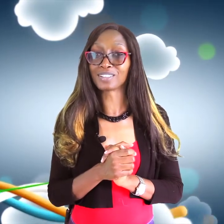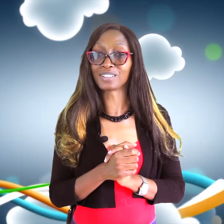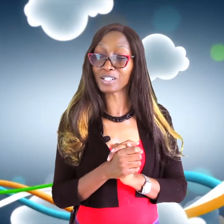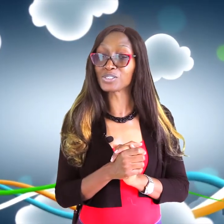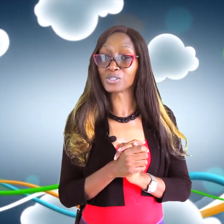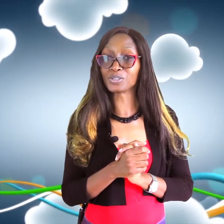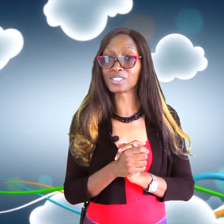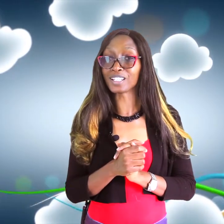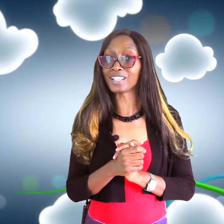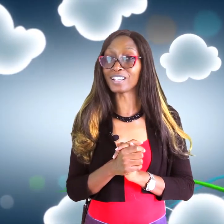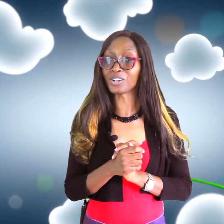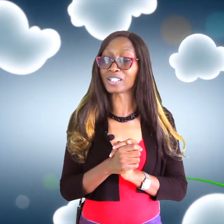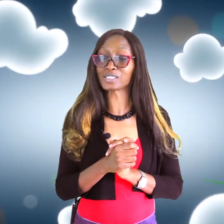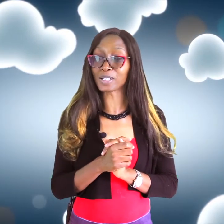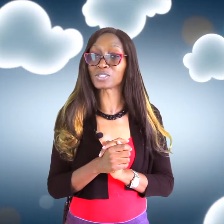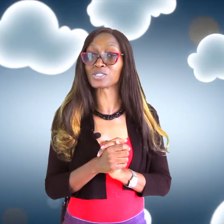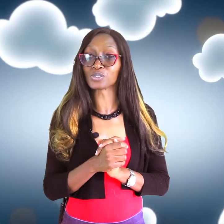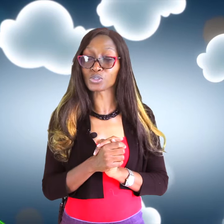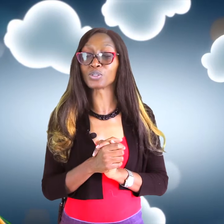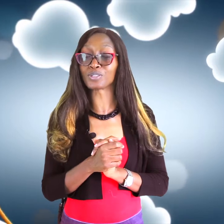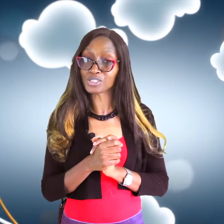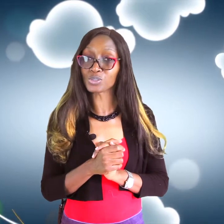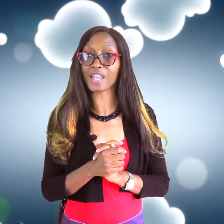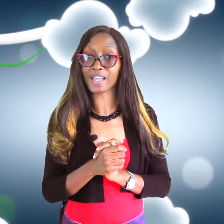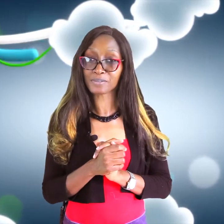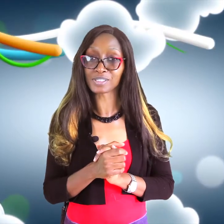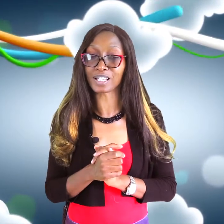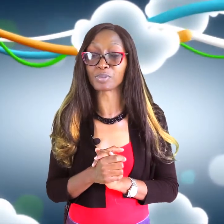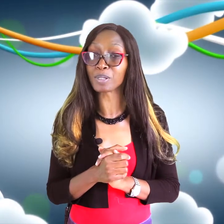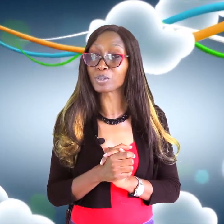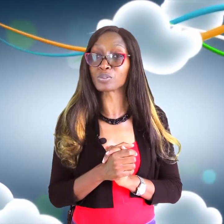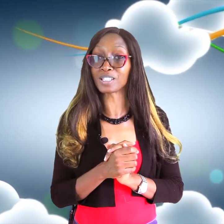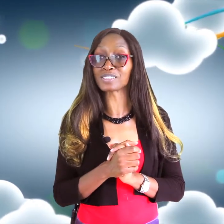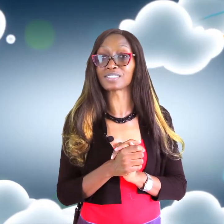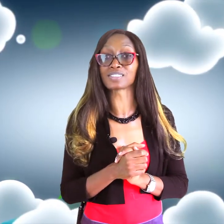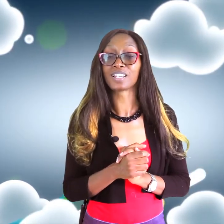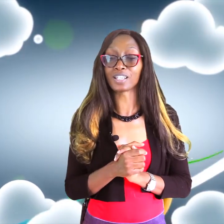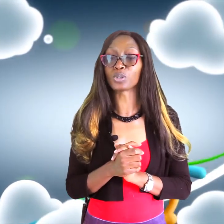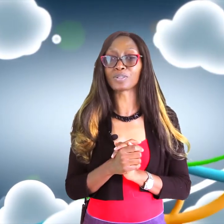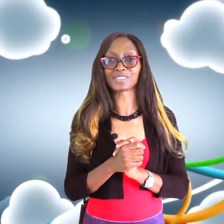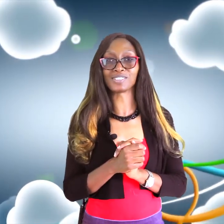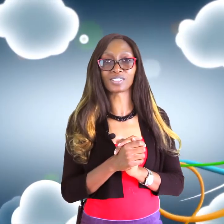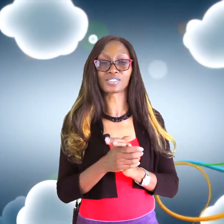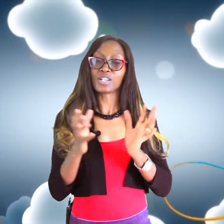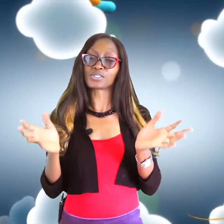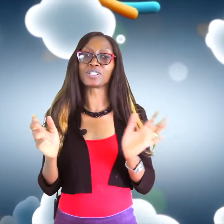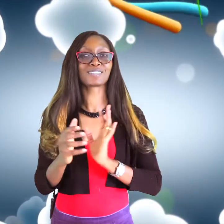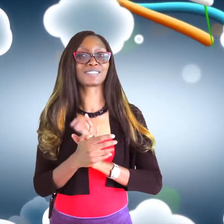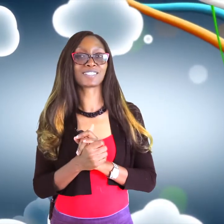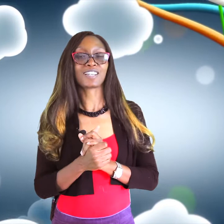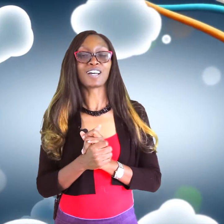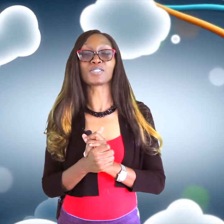Remember, gratitude. God expects us to show gratitude every time. Remember, we've learned that in one of our teachings.